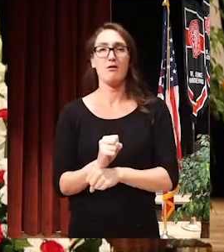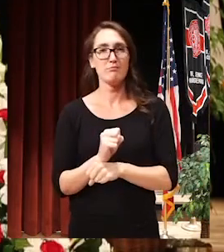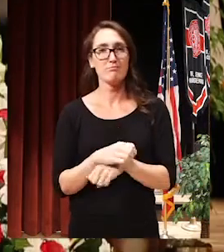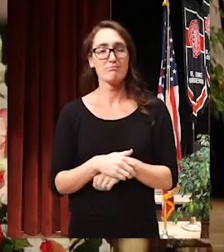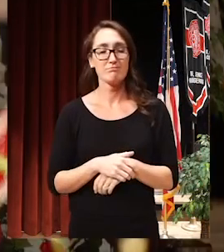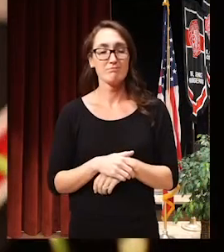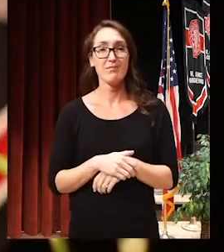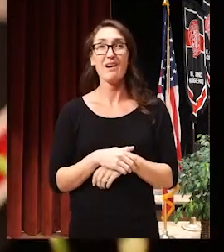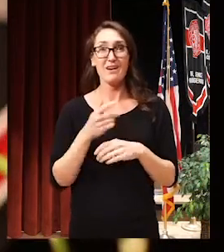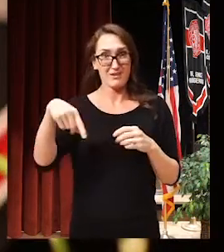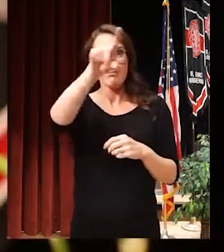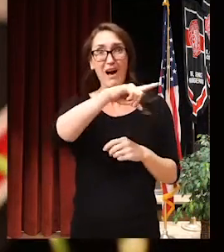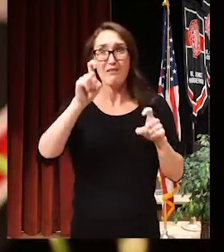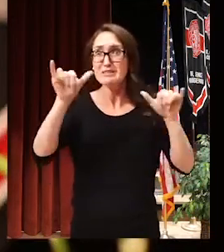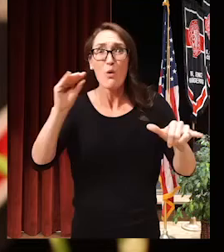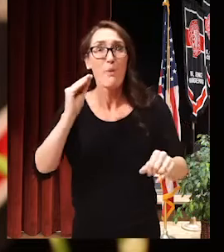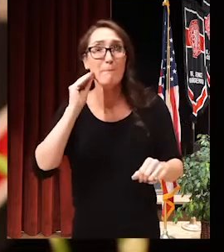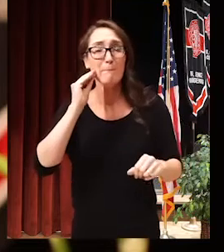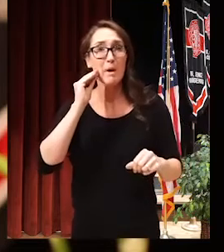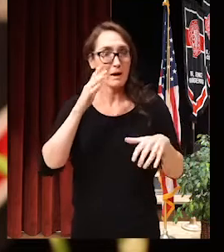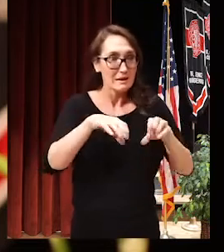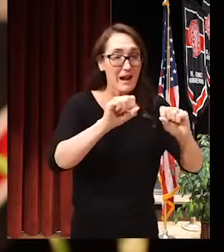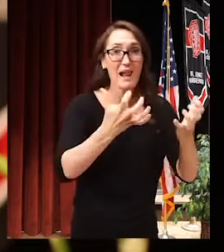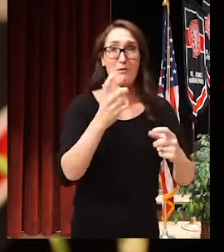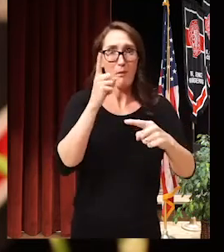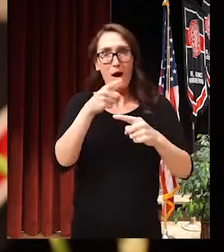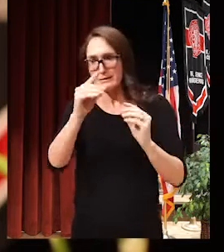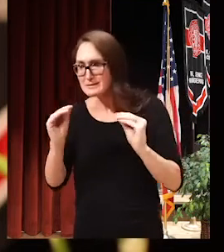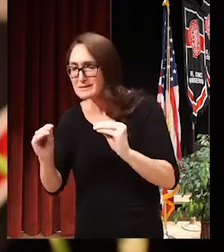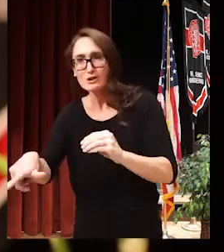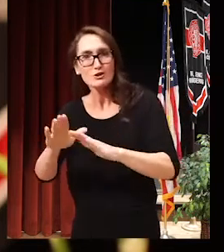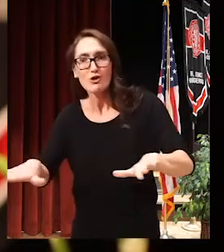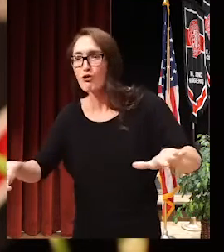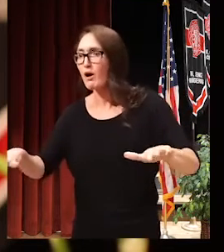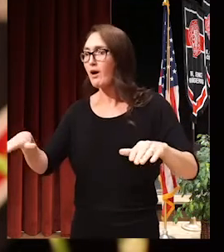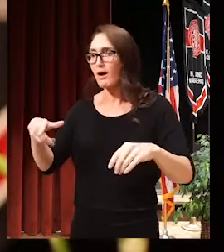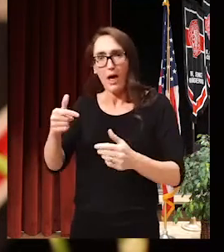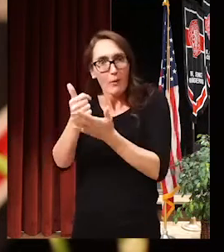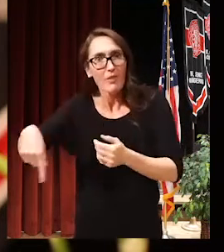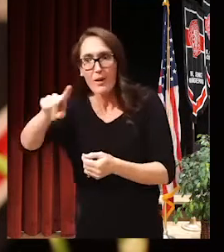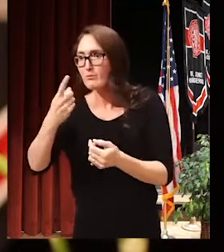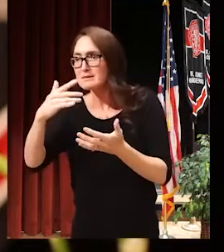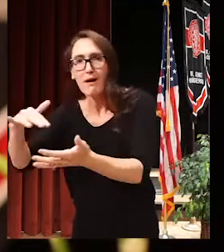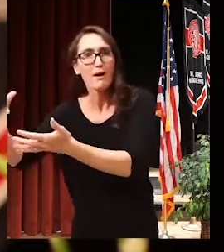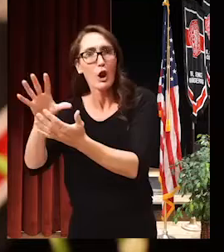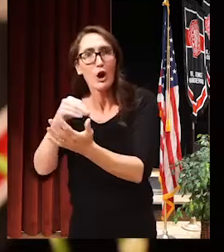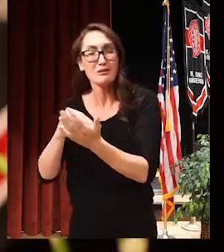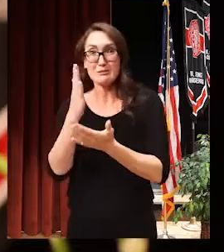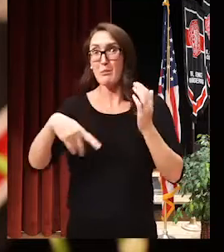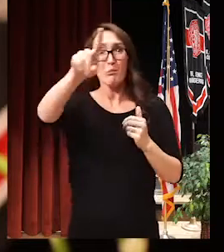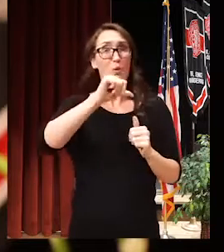classes, and some of you had to also help your children with their schooling and their studies. Some of you didn't have